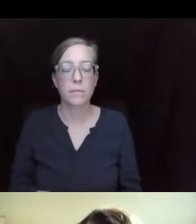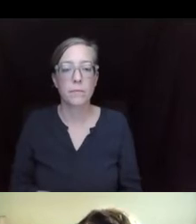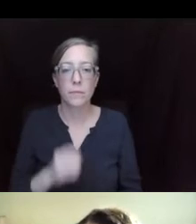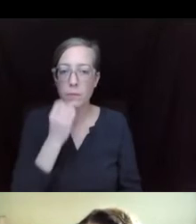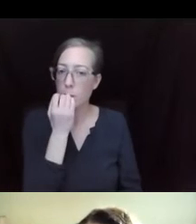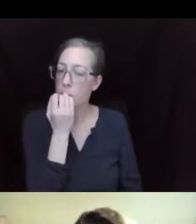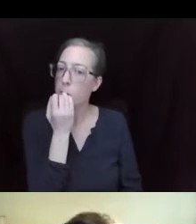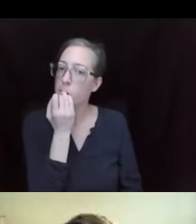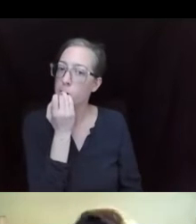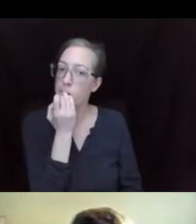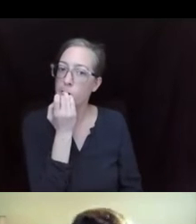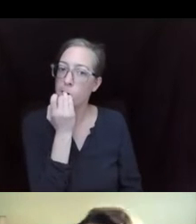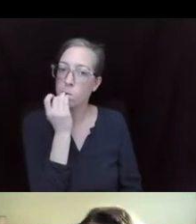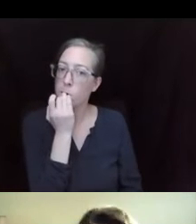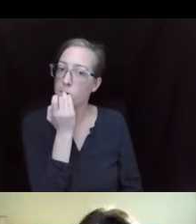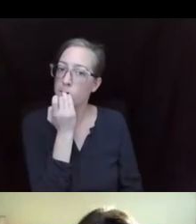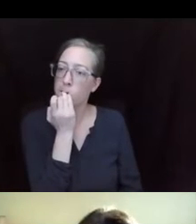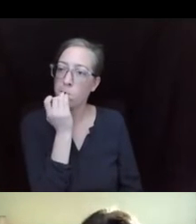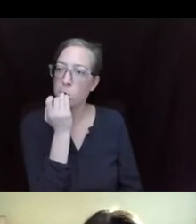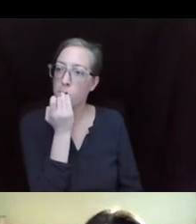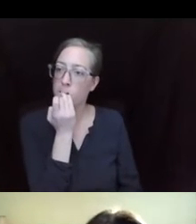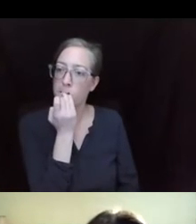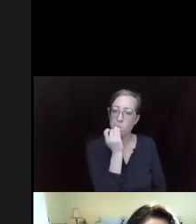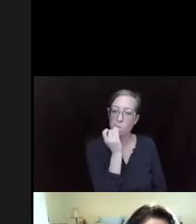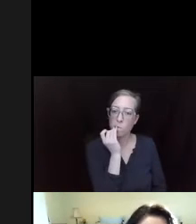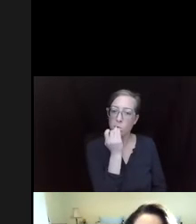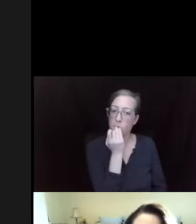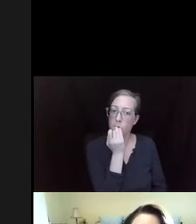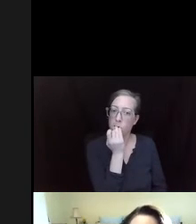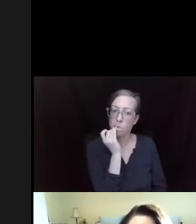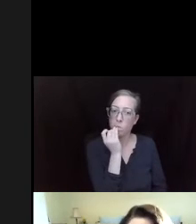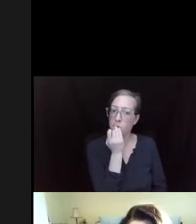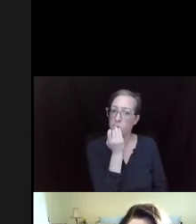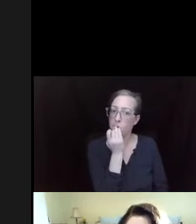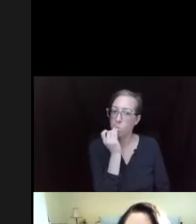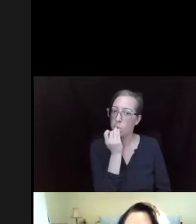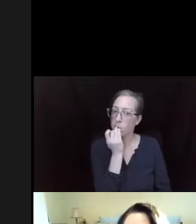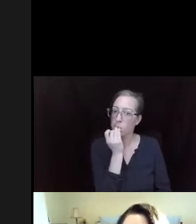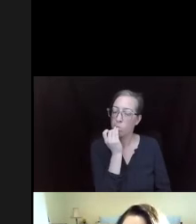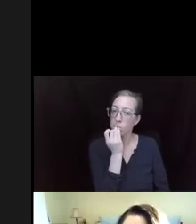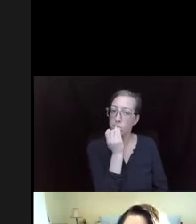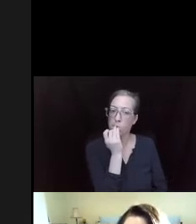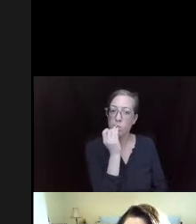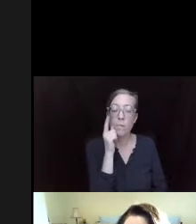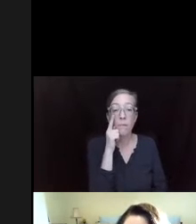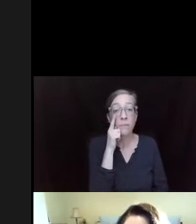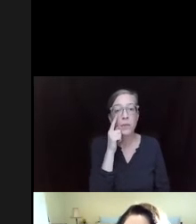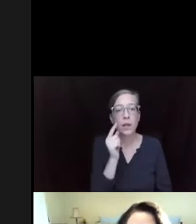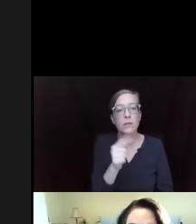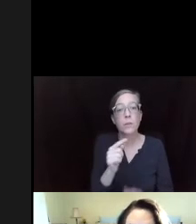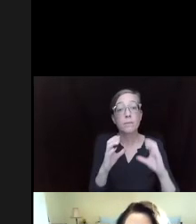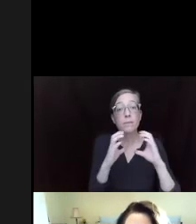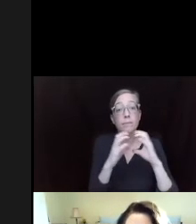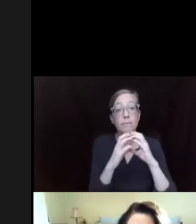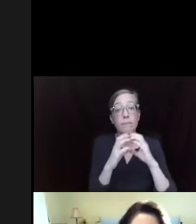have showed the forces that are creating the equilibrium. Here, right here, these are E. coli cells that we actually label with a